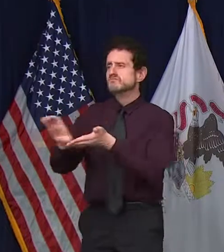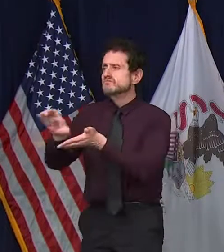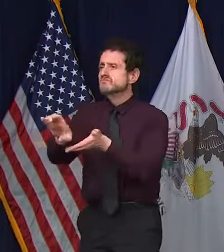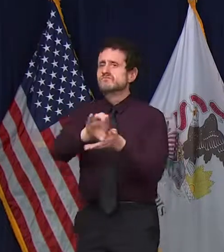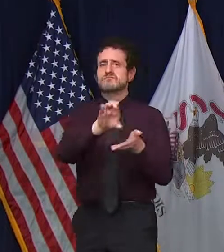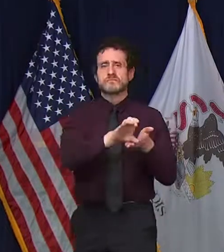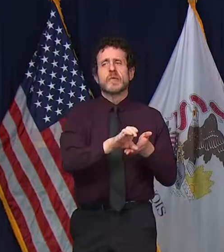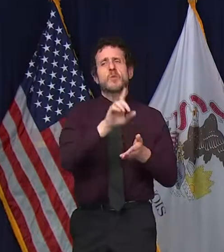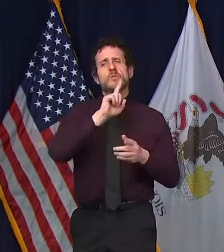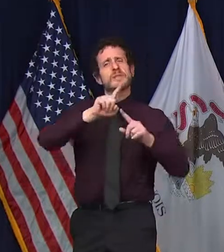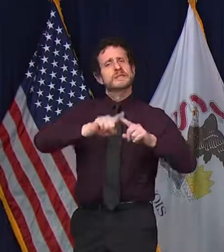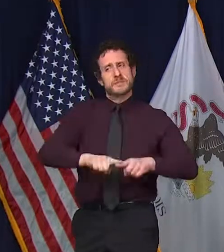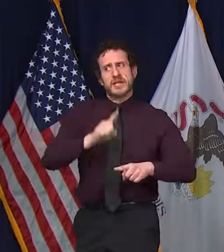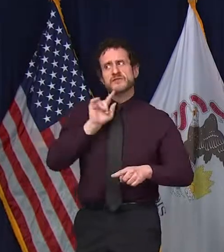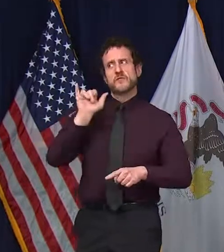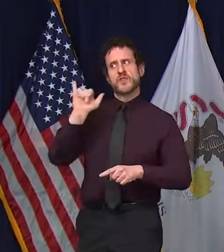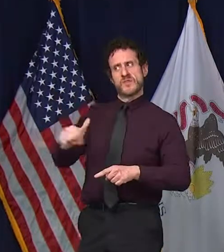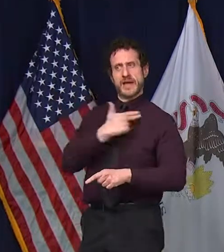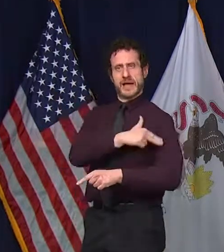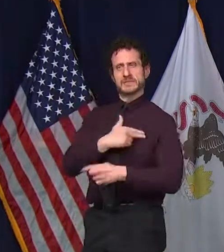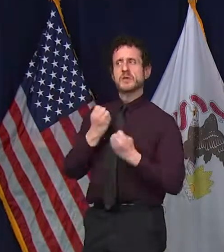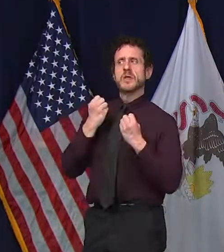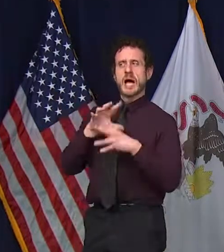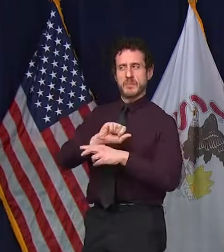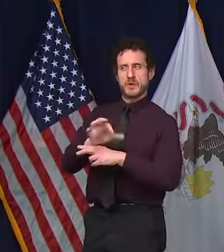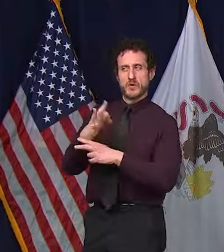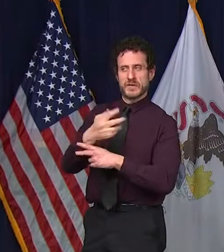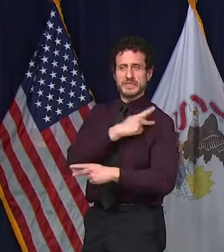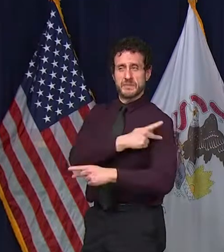among the hospitals based on the number of confirmed or